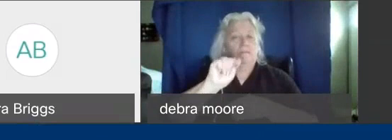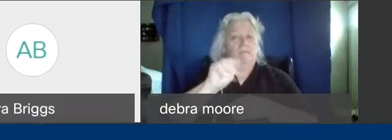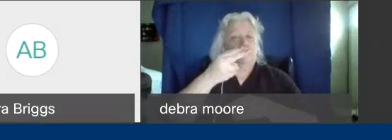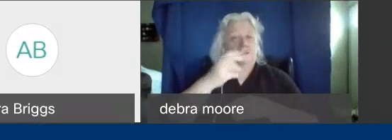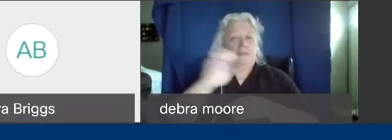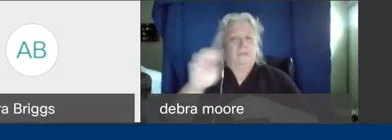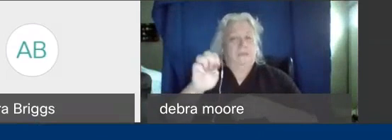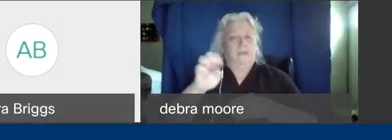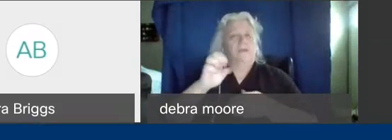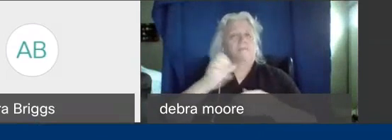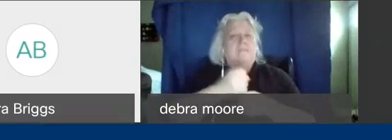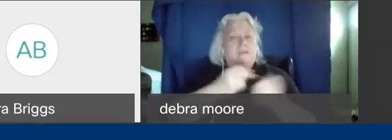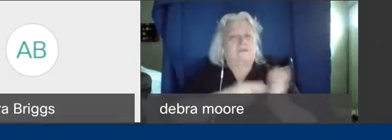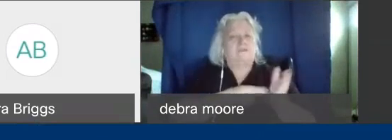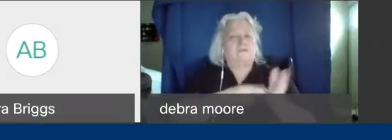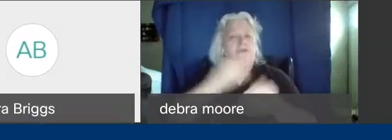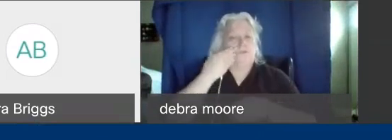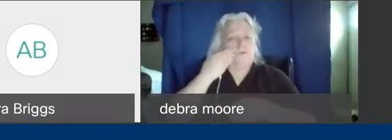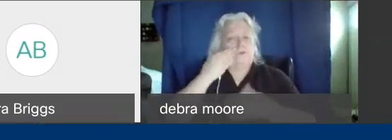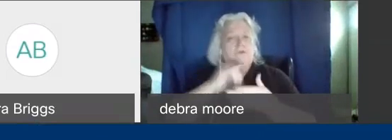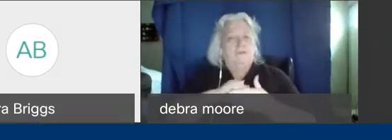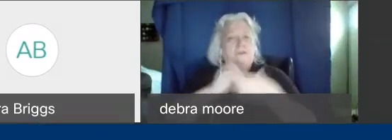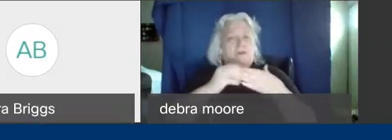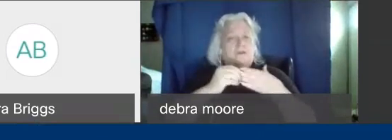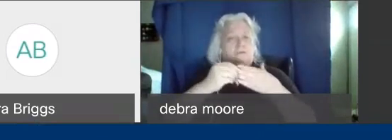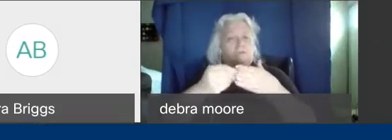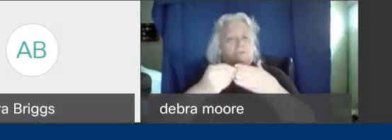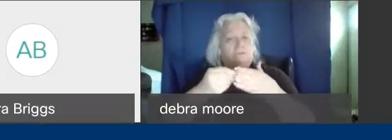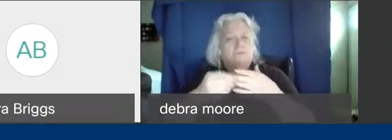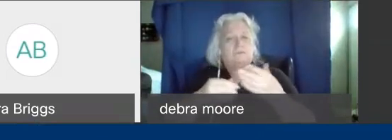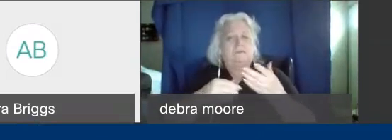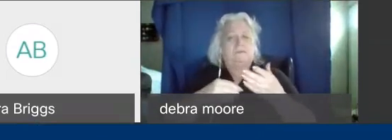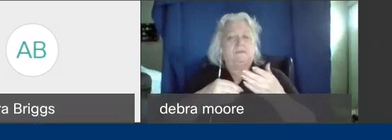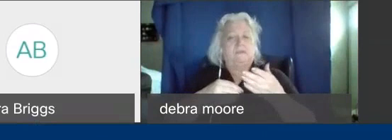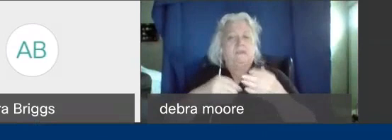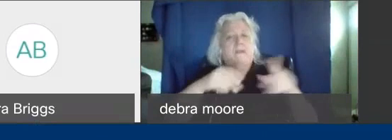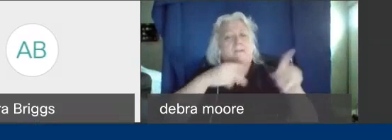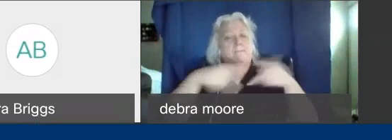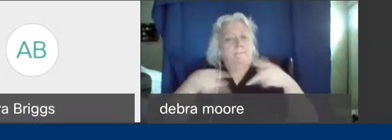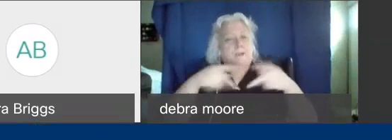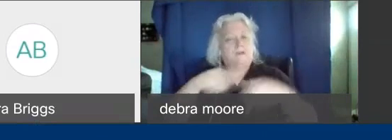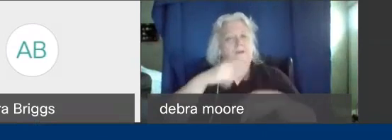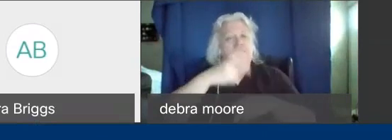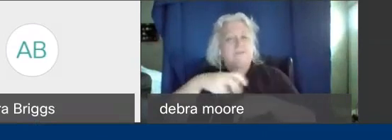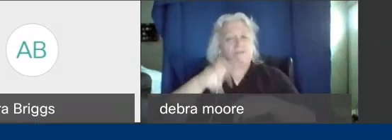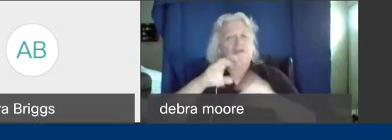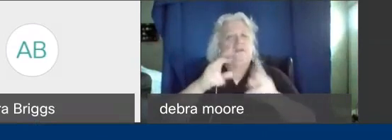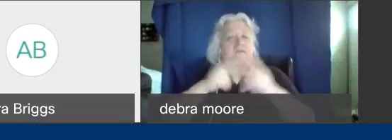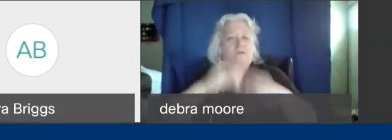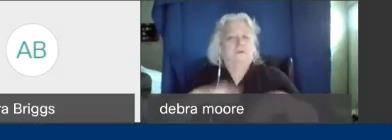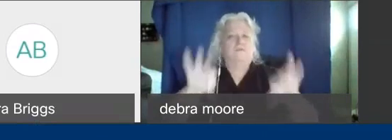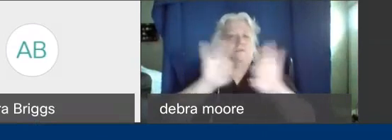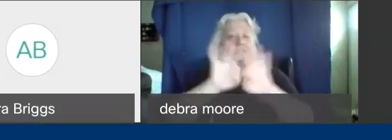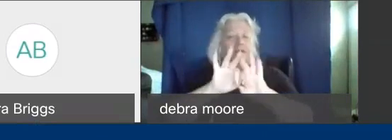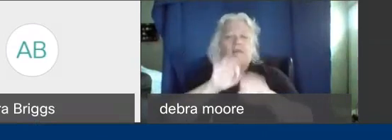there are some guidelines to follow before planning activities such as parties and trips, and just as important, to discourage